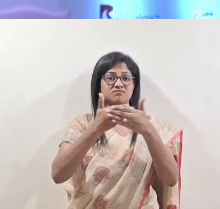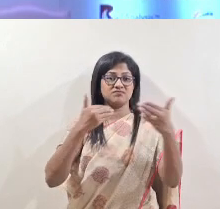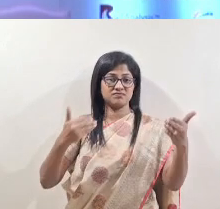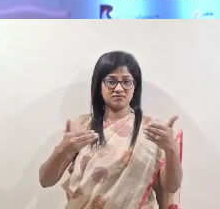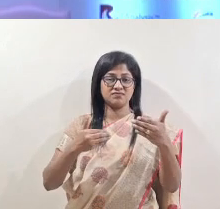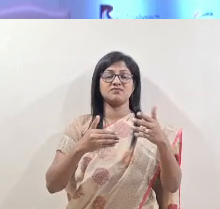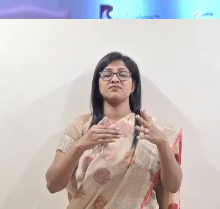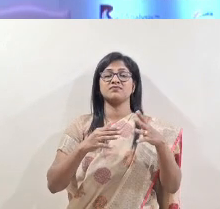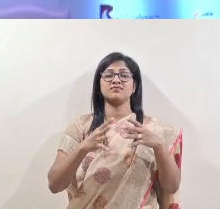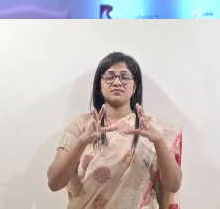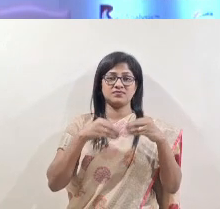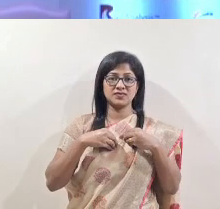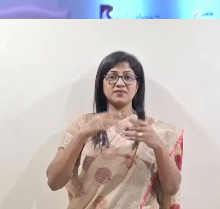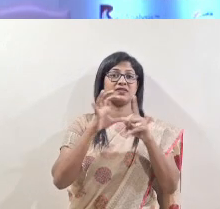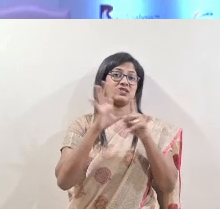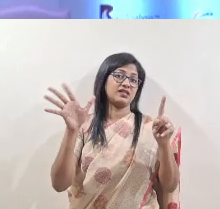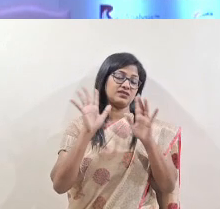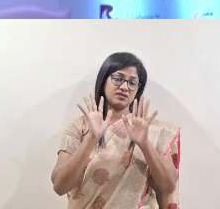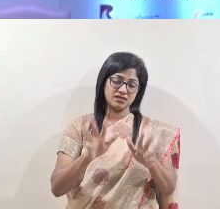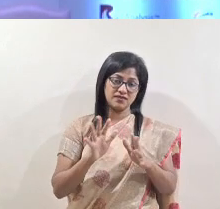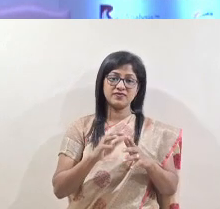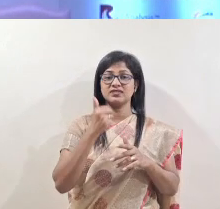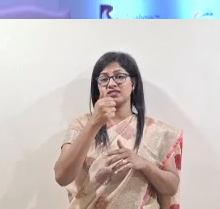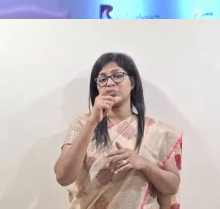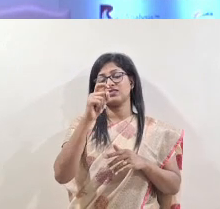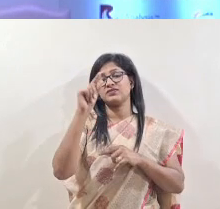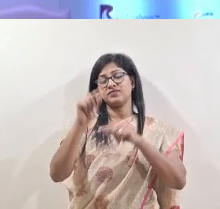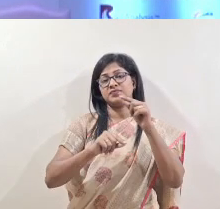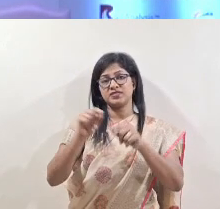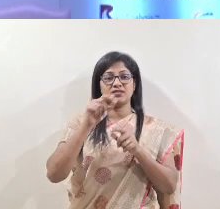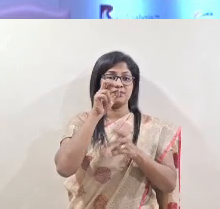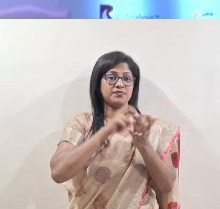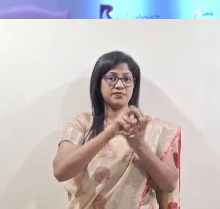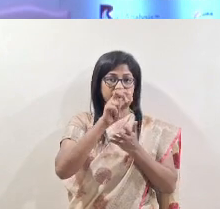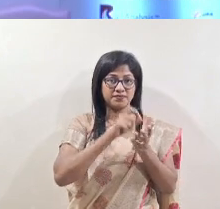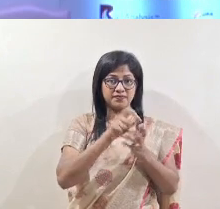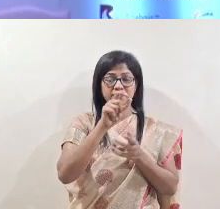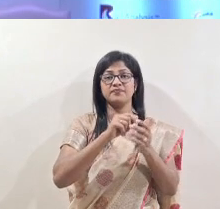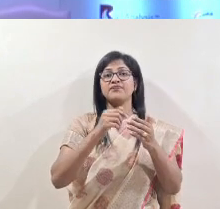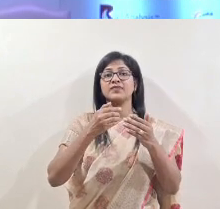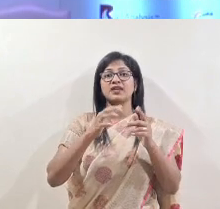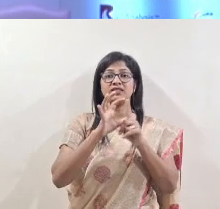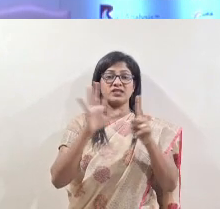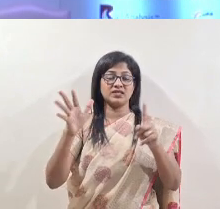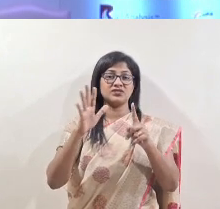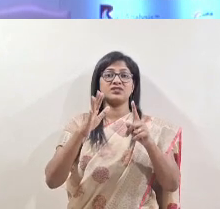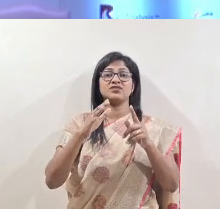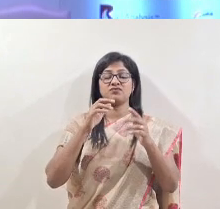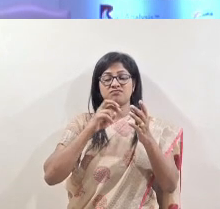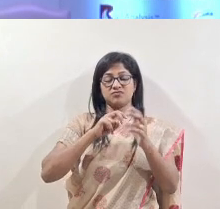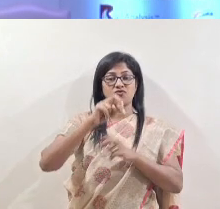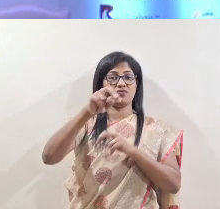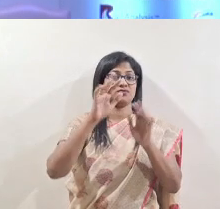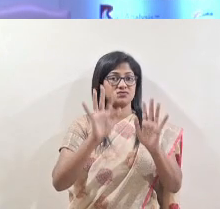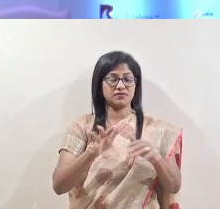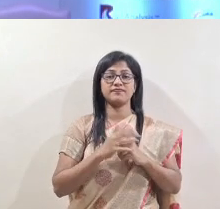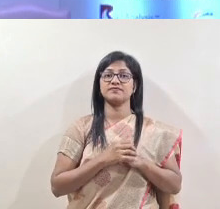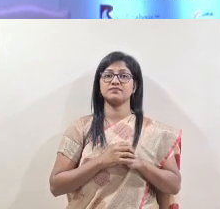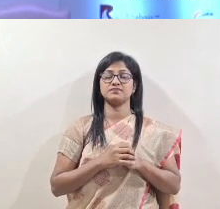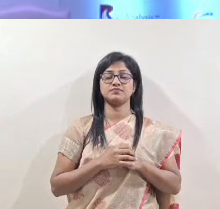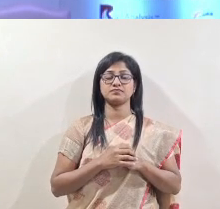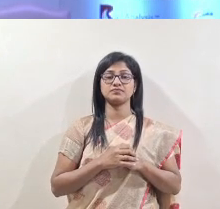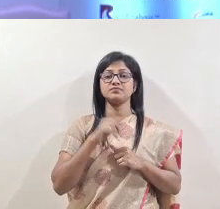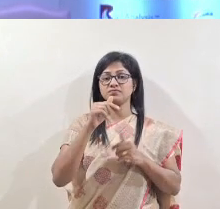of pedestrians crossed the road under risk because these gaps were under the critical gap.